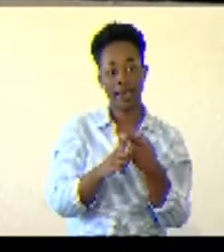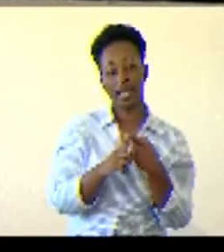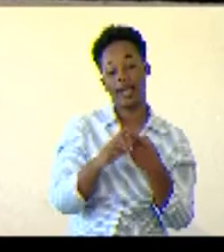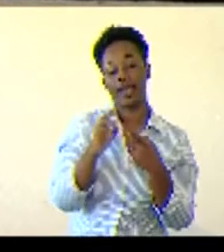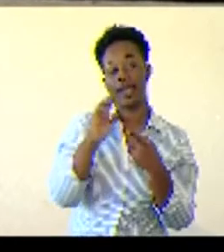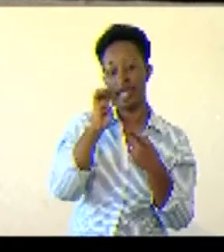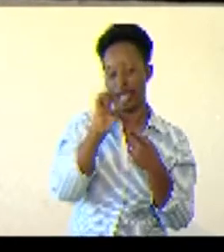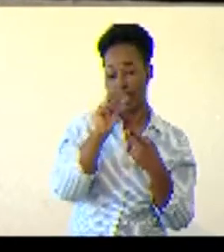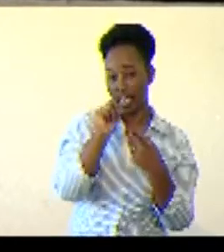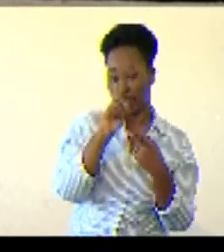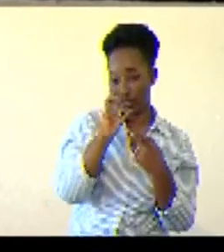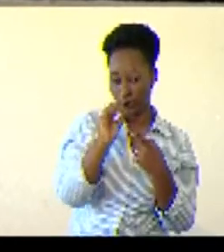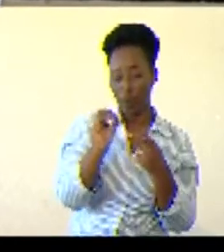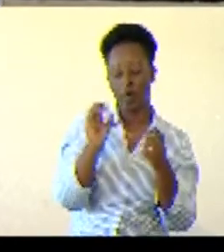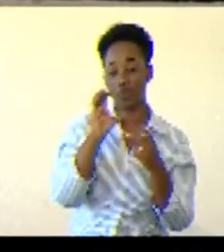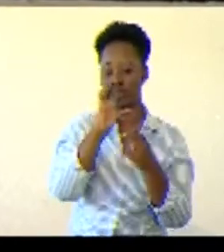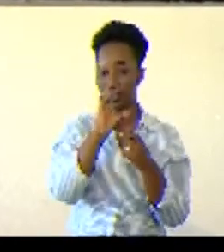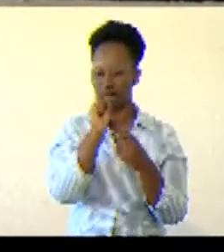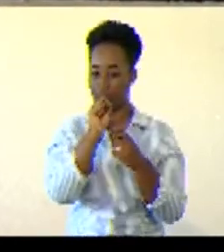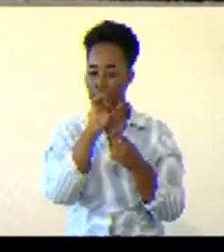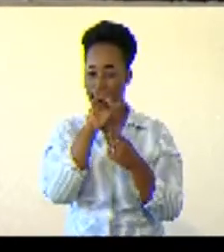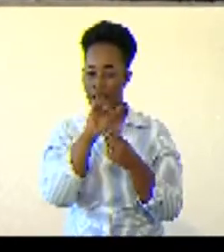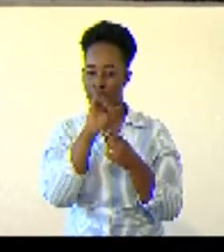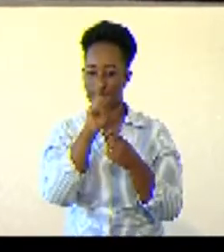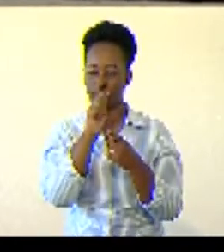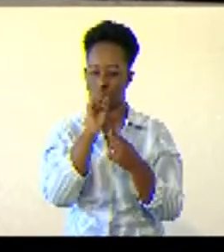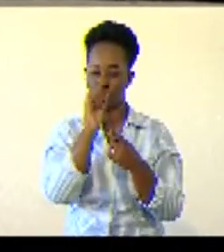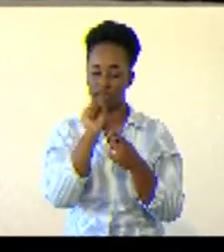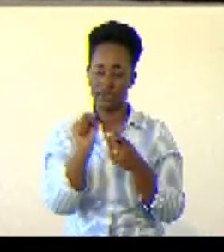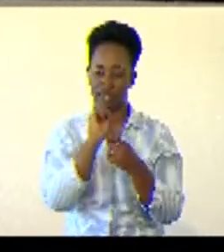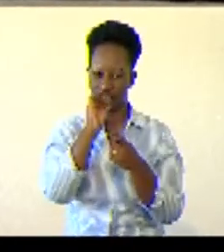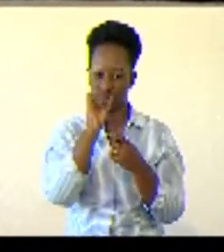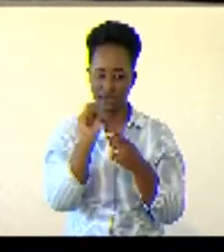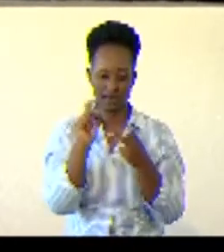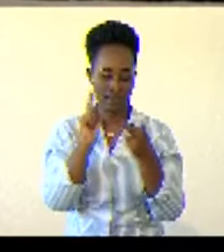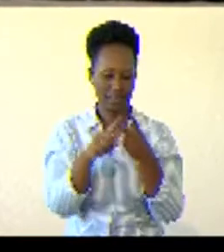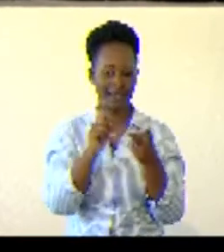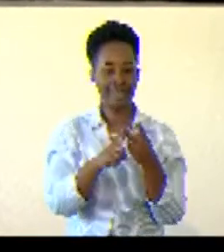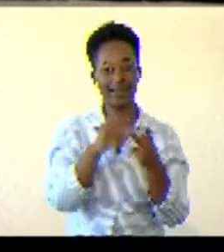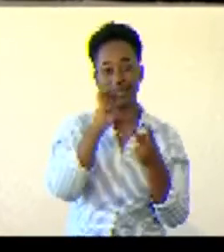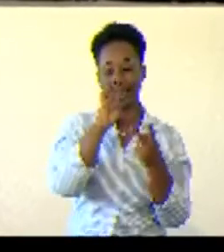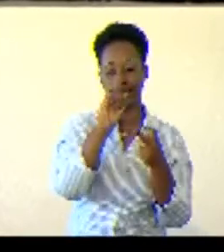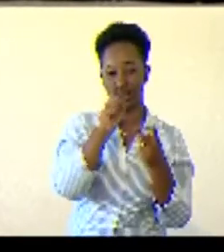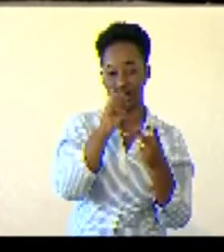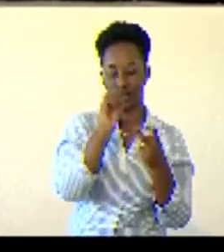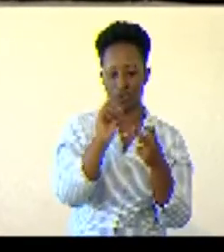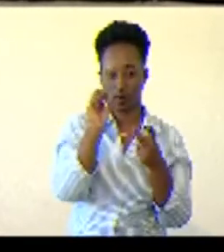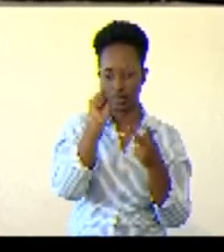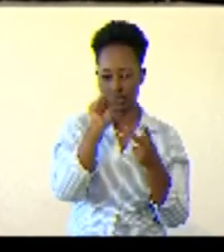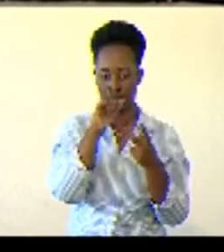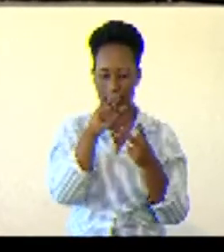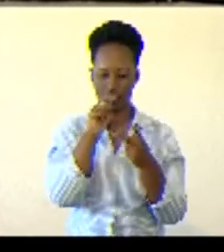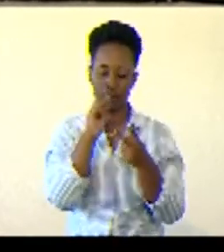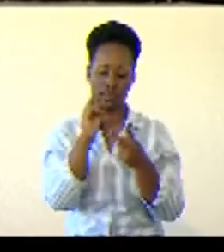endocytosis and exocytosis. What are vesicle transport? Vesicle transport, or